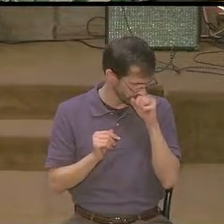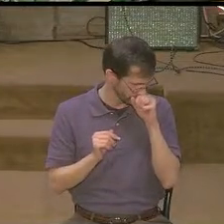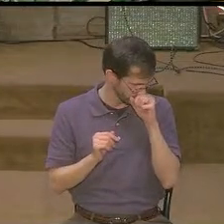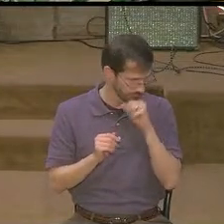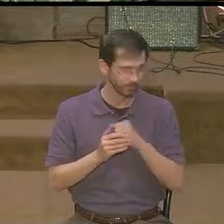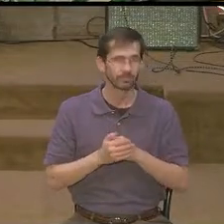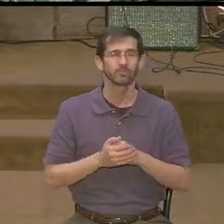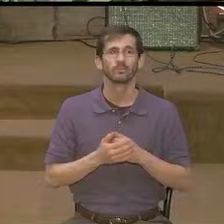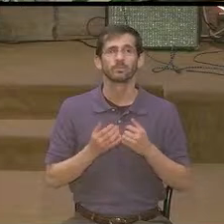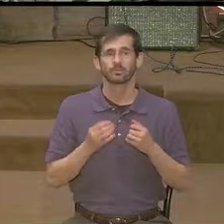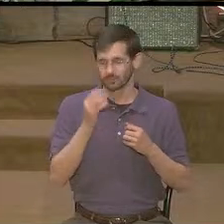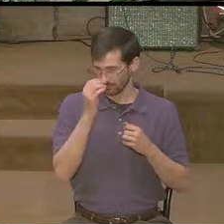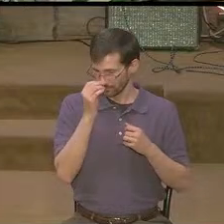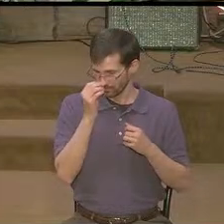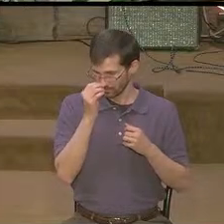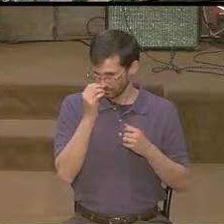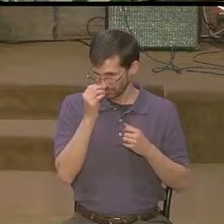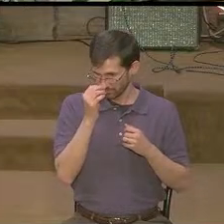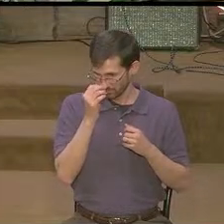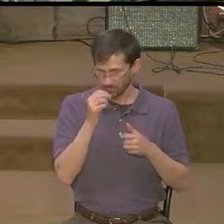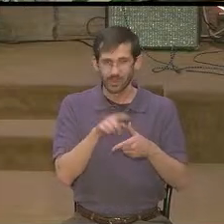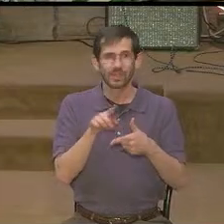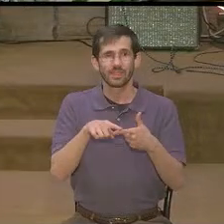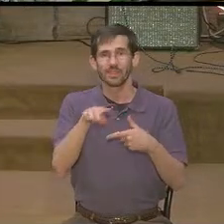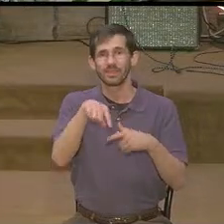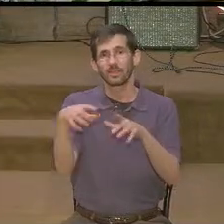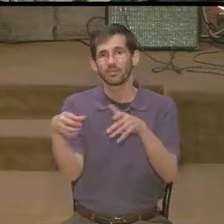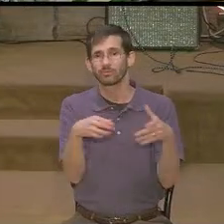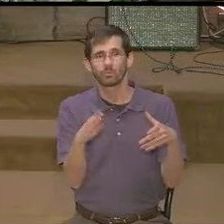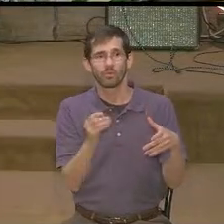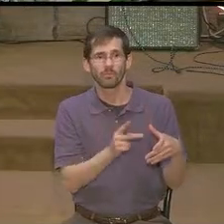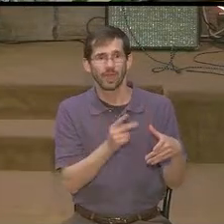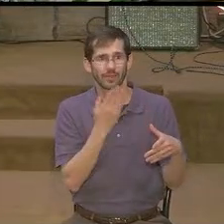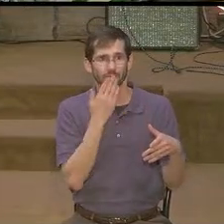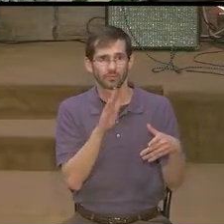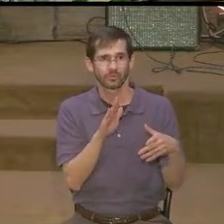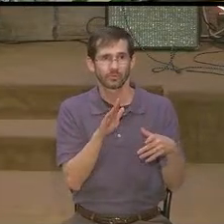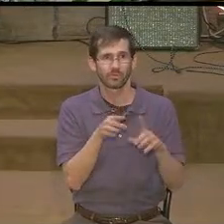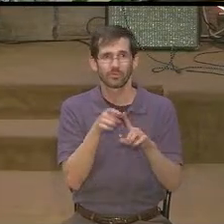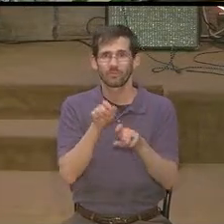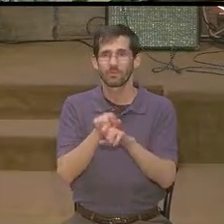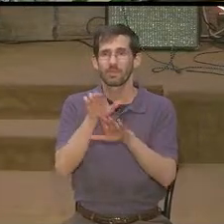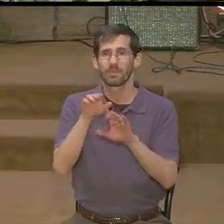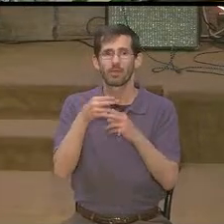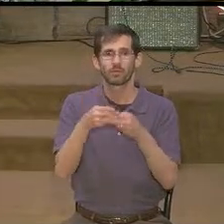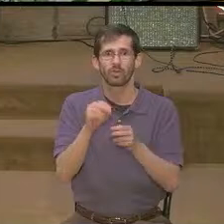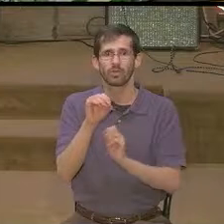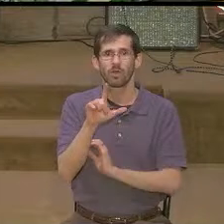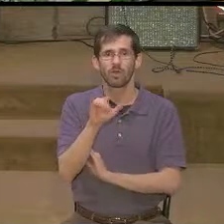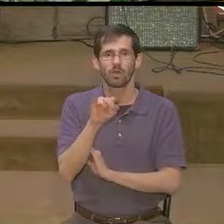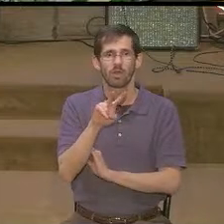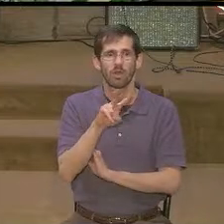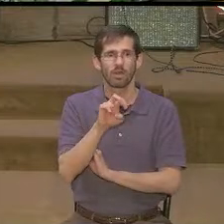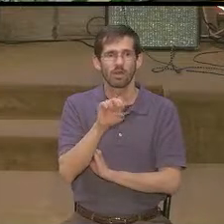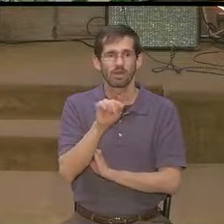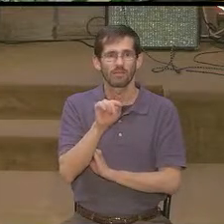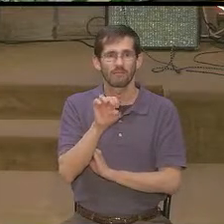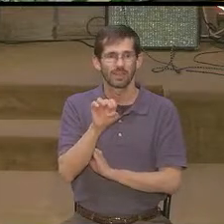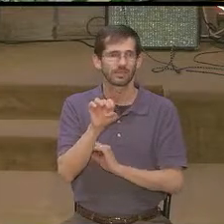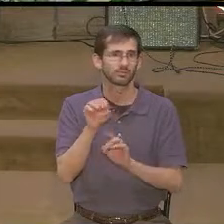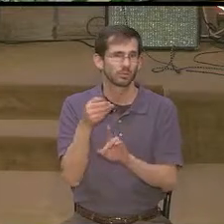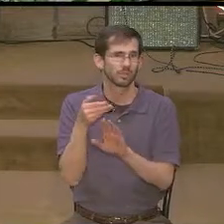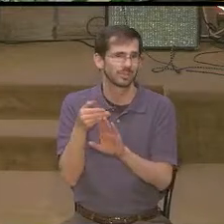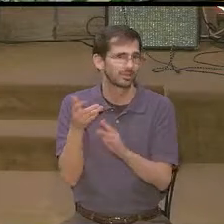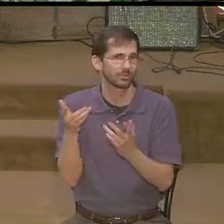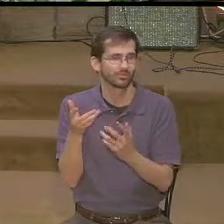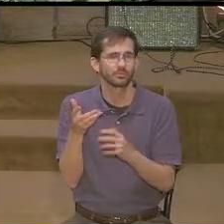Now, then they returned to Jerusalem from the Mount of called Olivet, which is near,